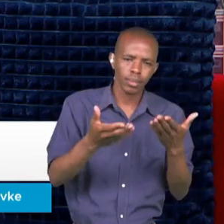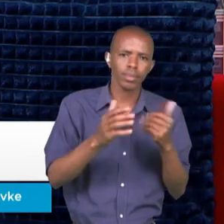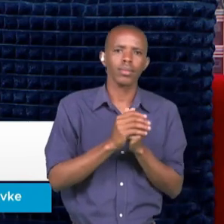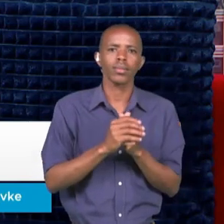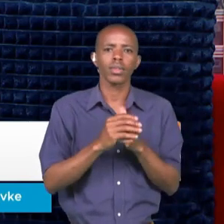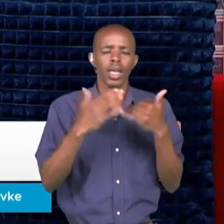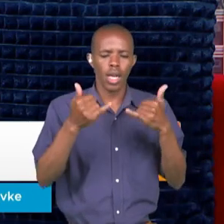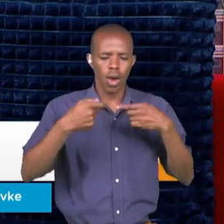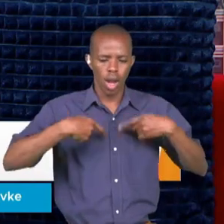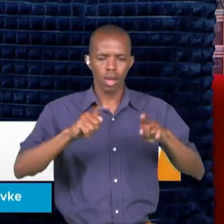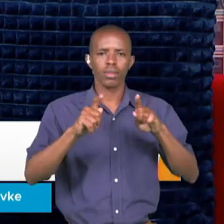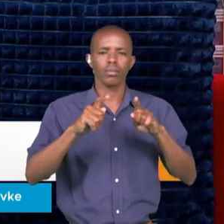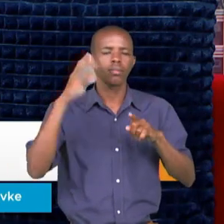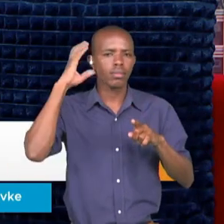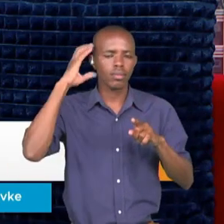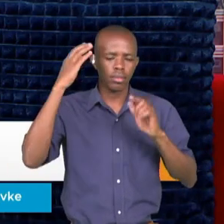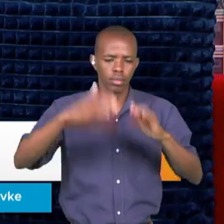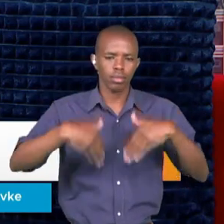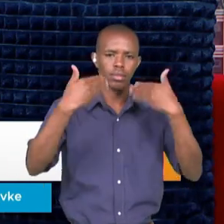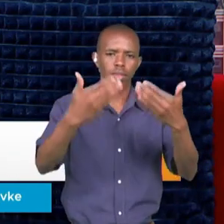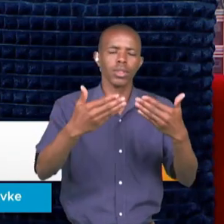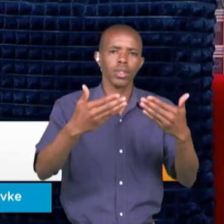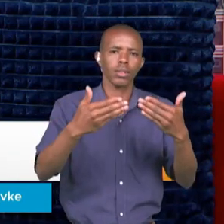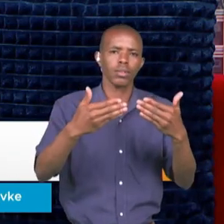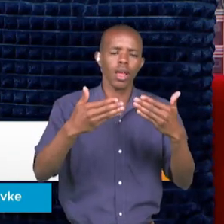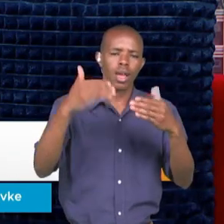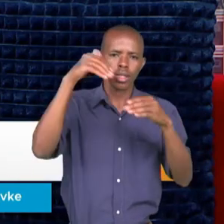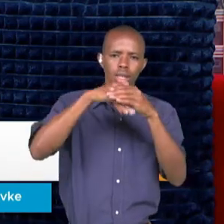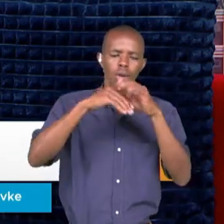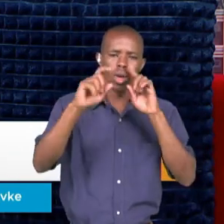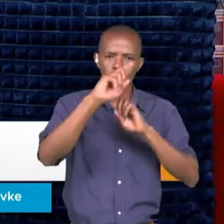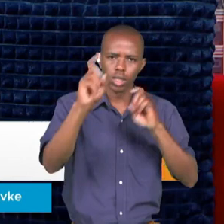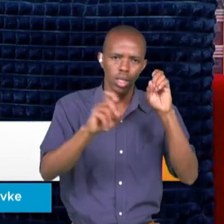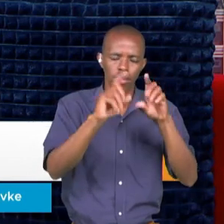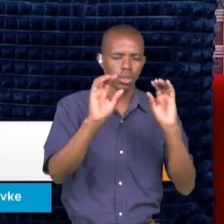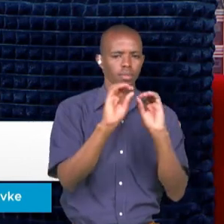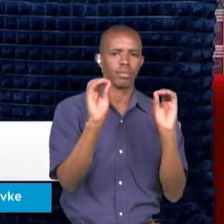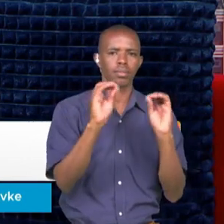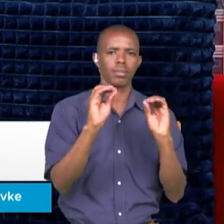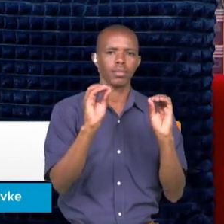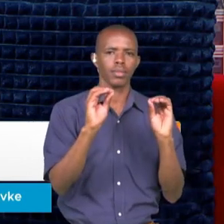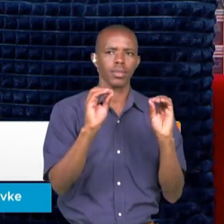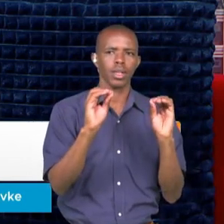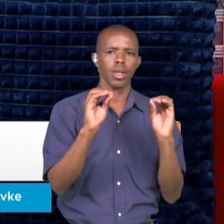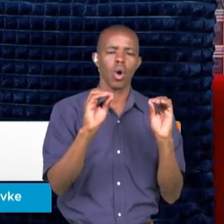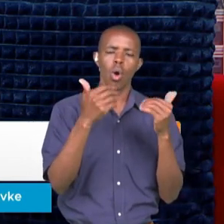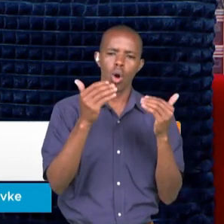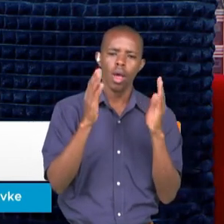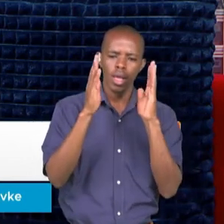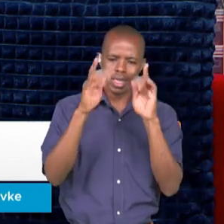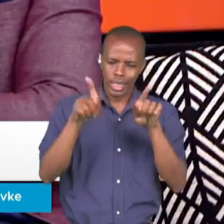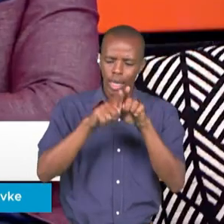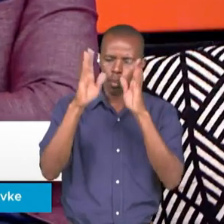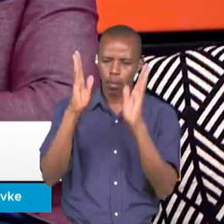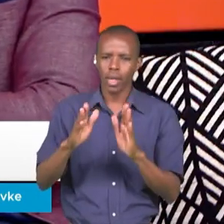it is not allowed for colleges to offer internal exams. Okay. You cannot be the same person who teaches and